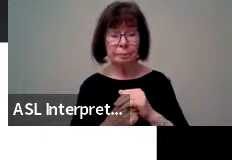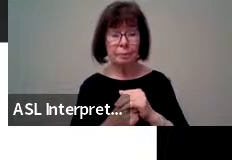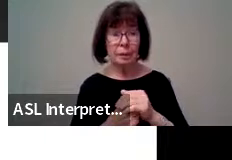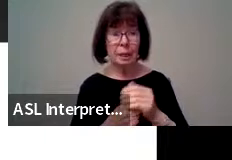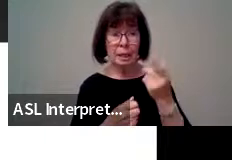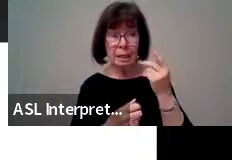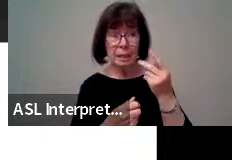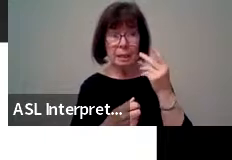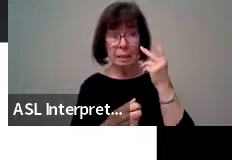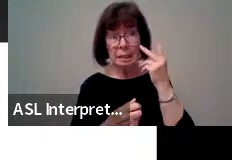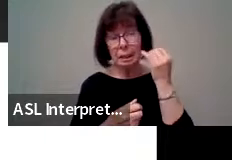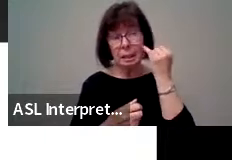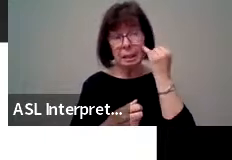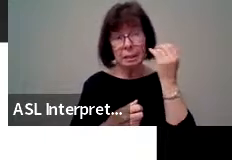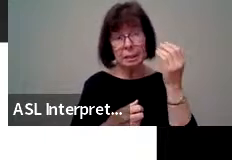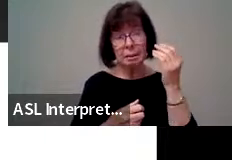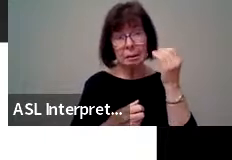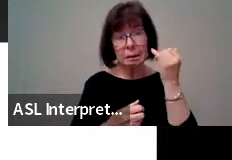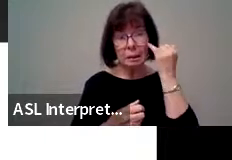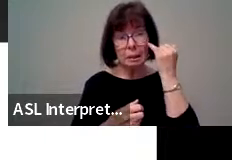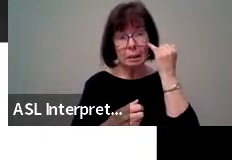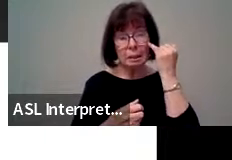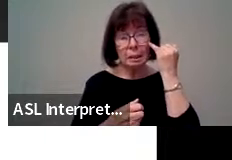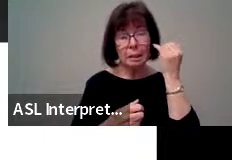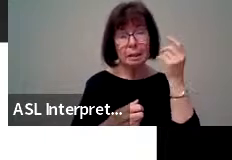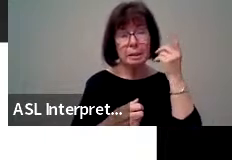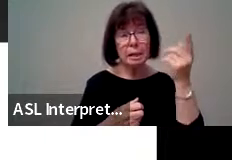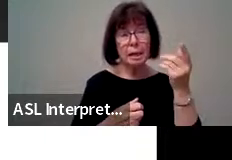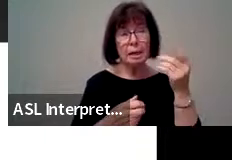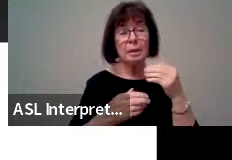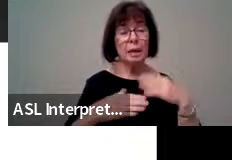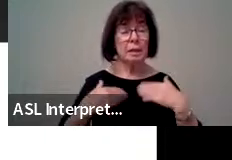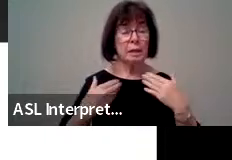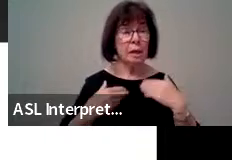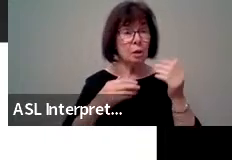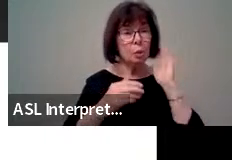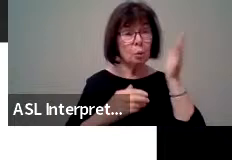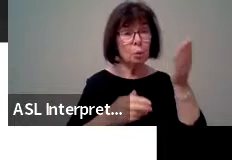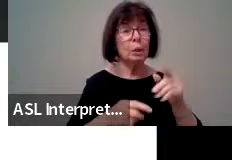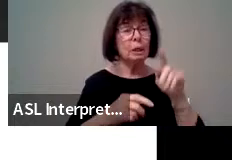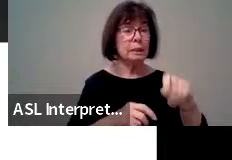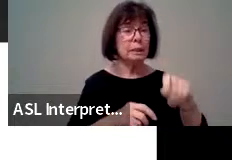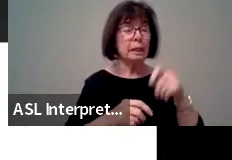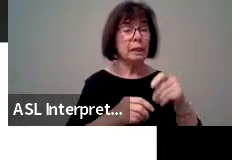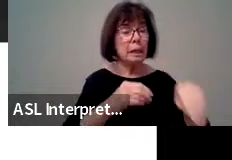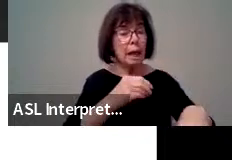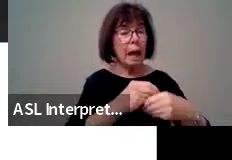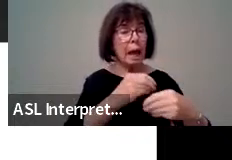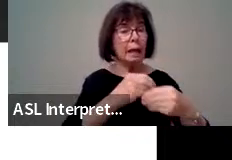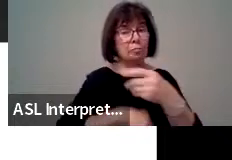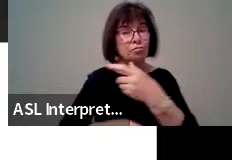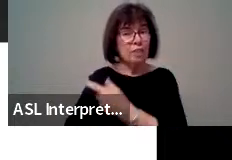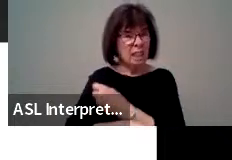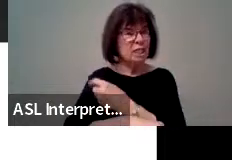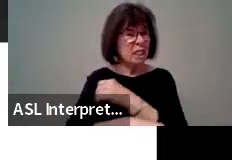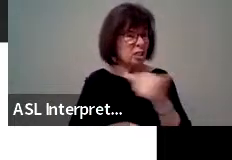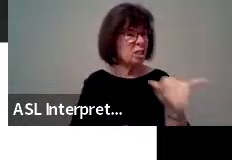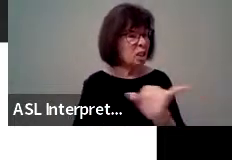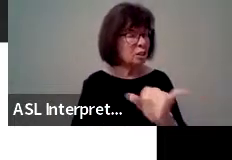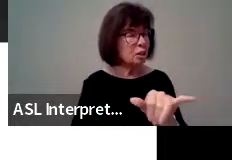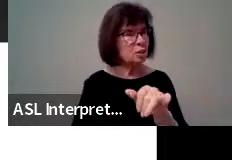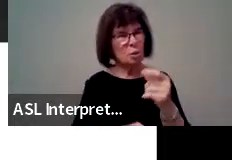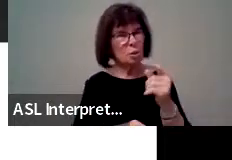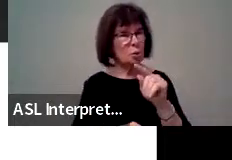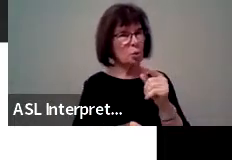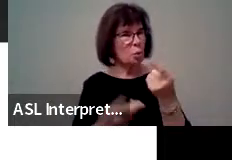speculation that they'll need additional vaccinations as well? So where are we in that capacity? And I think, when we finish